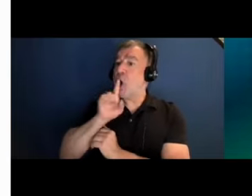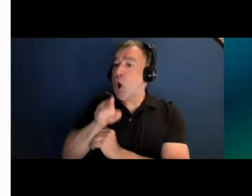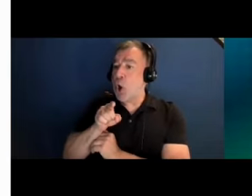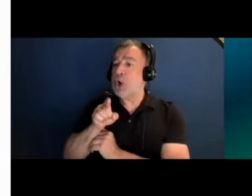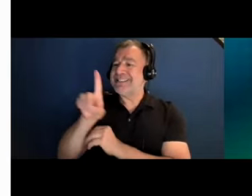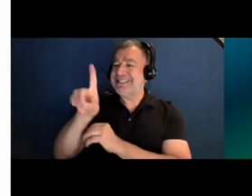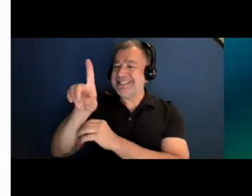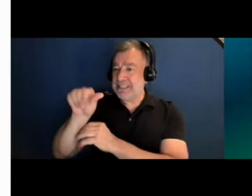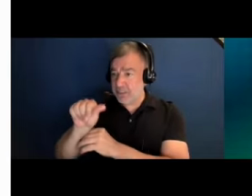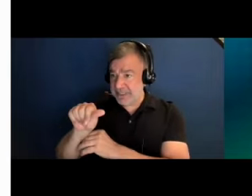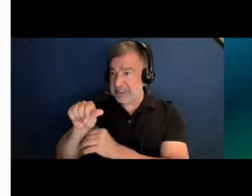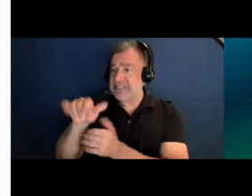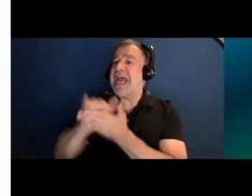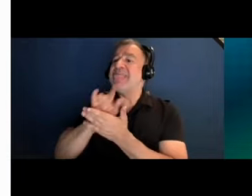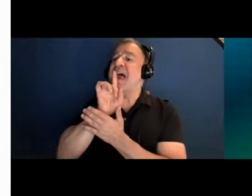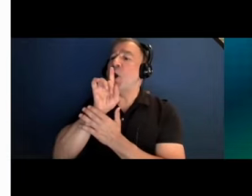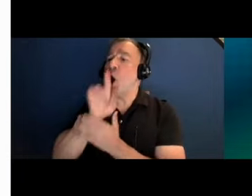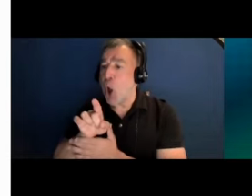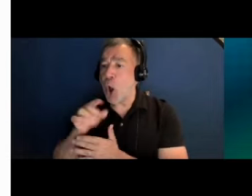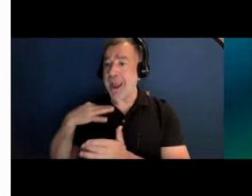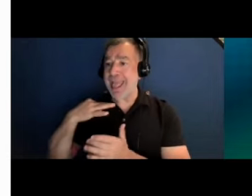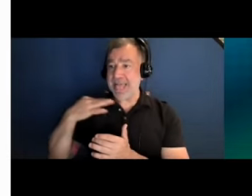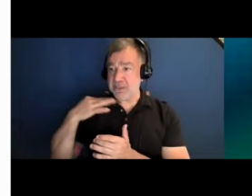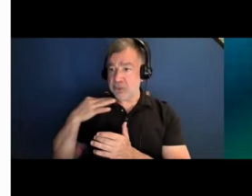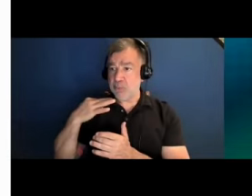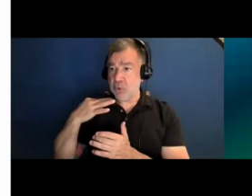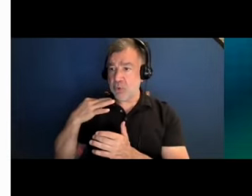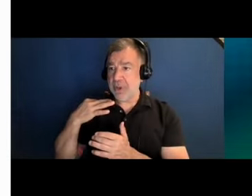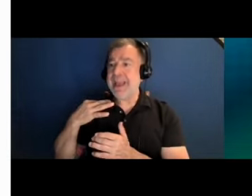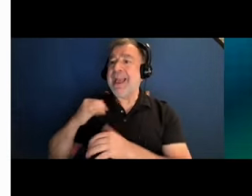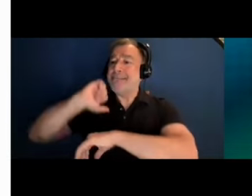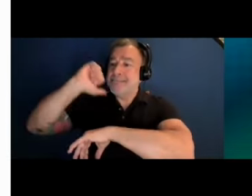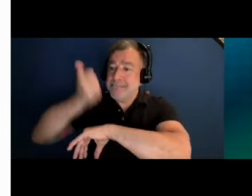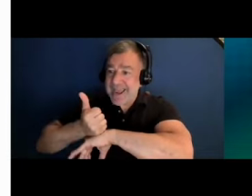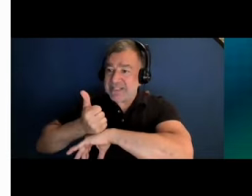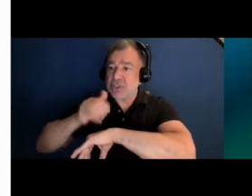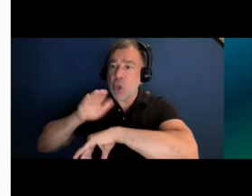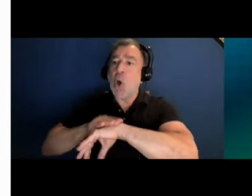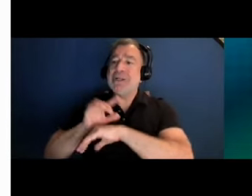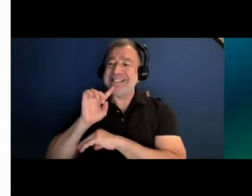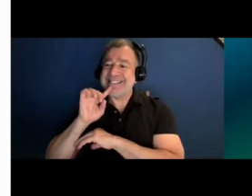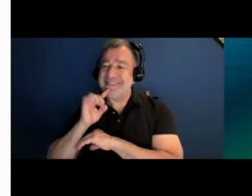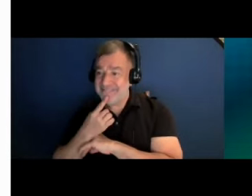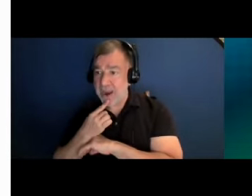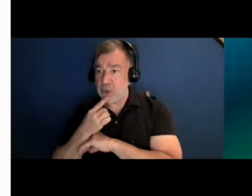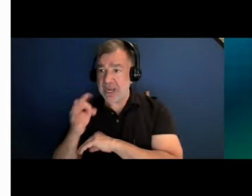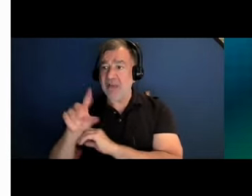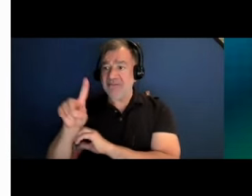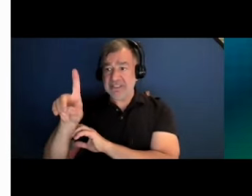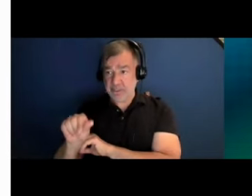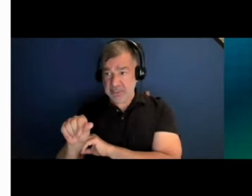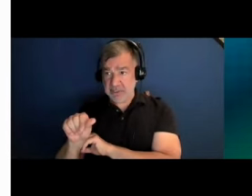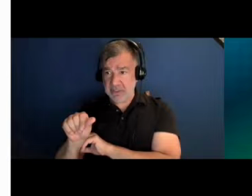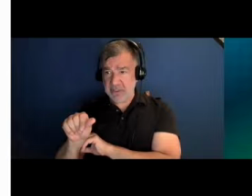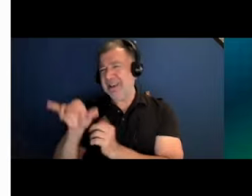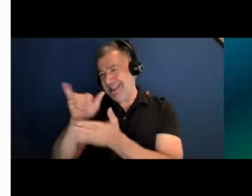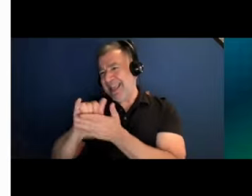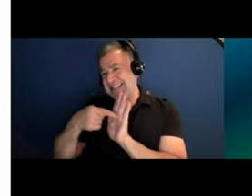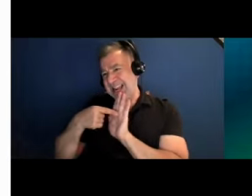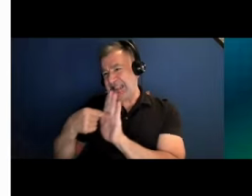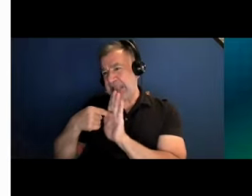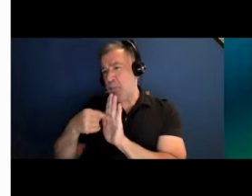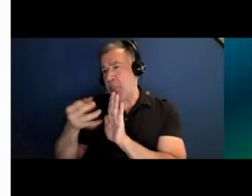that are eligible based upon severity. So that gives you some example of the different types